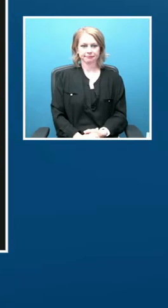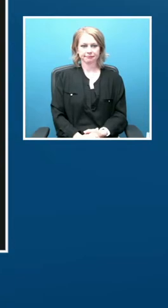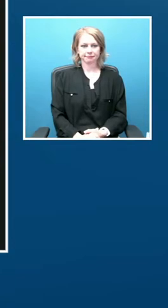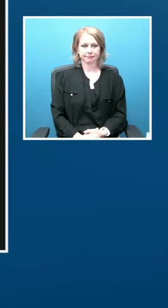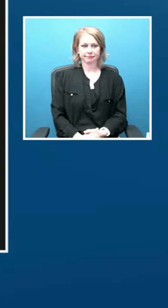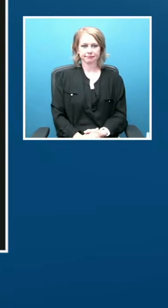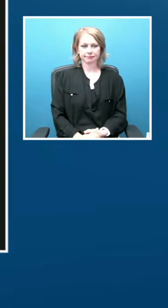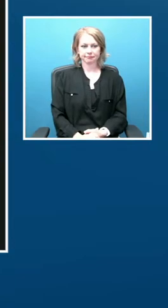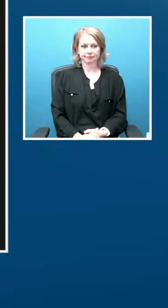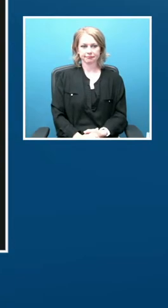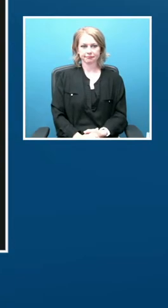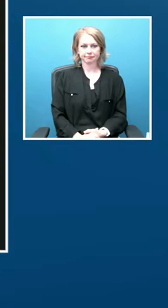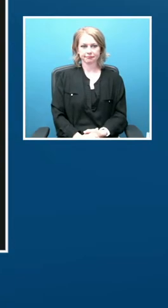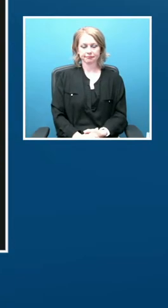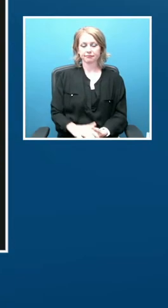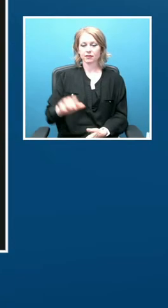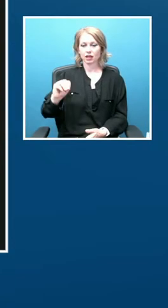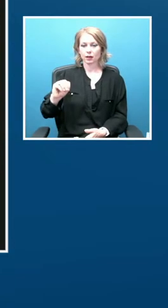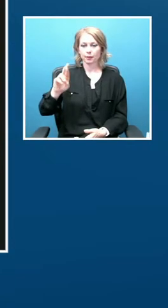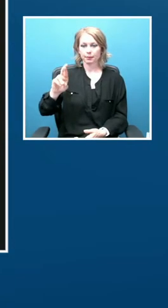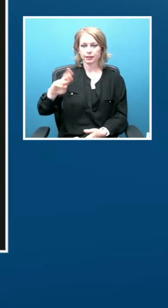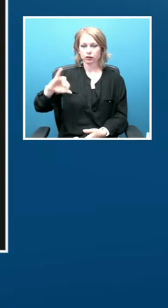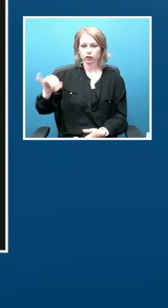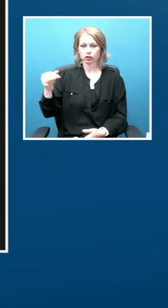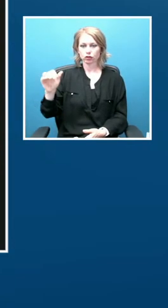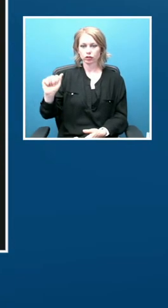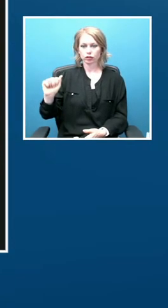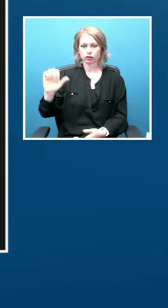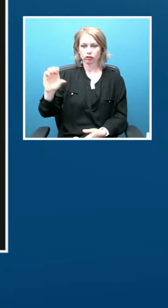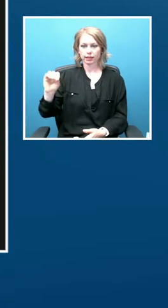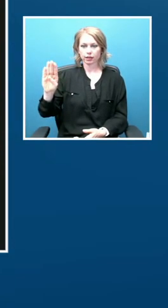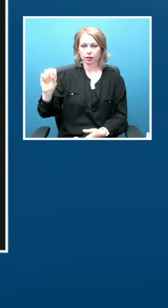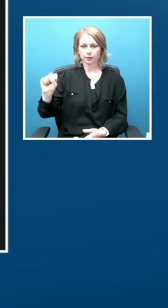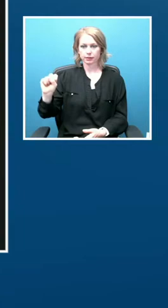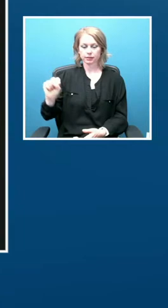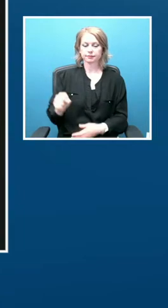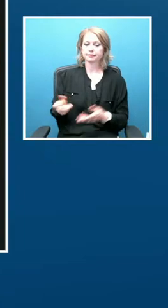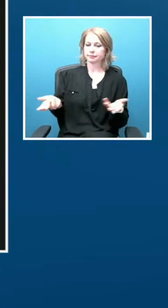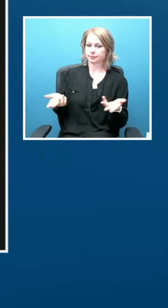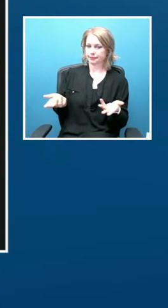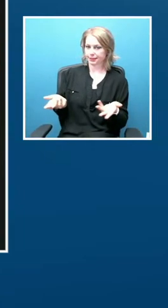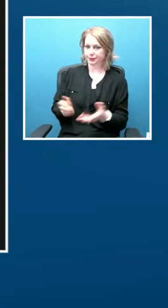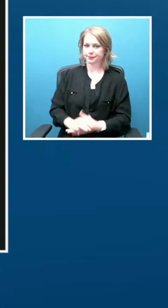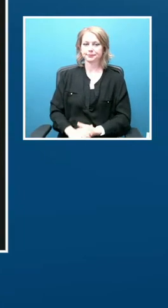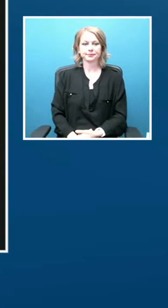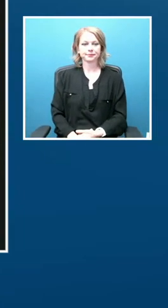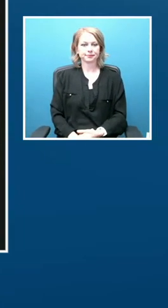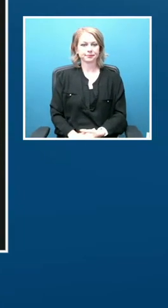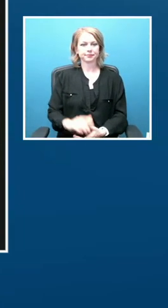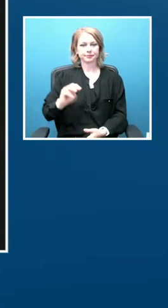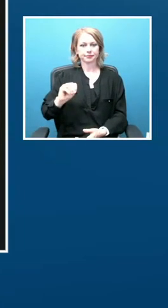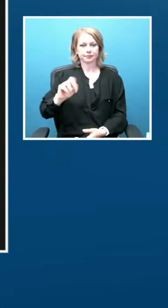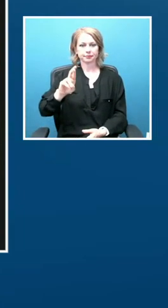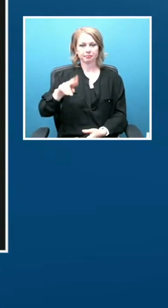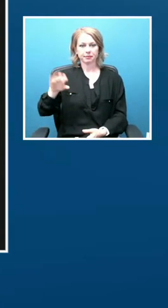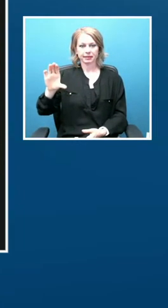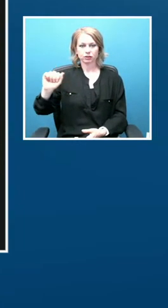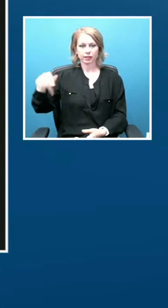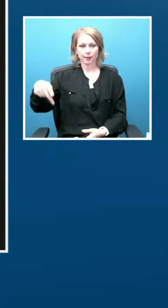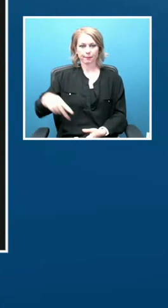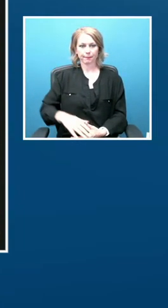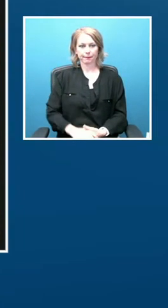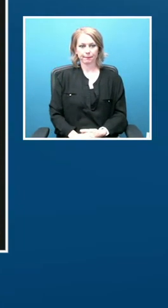Present. Mr. Jacobs, thank you. Present. Mr. Kapp?